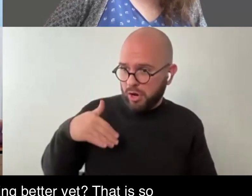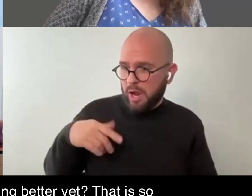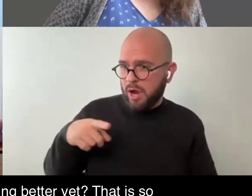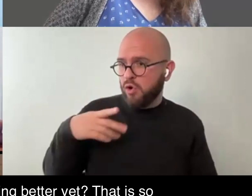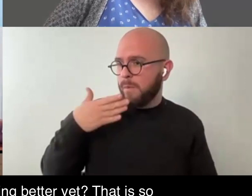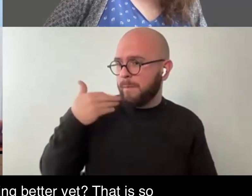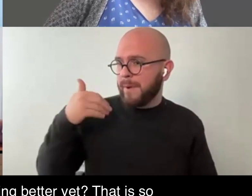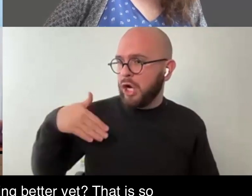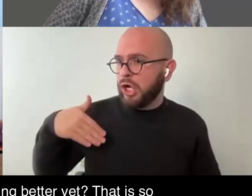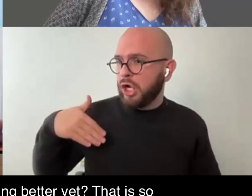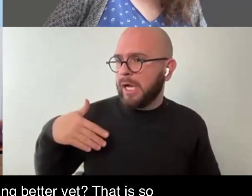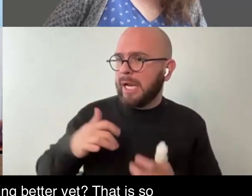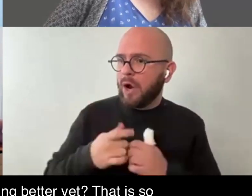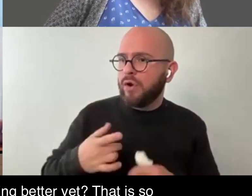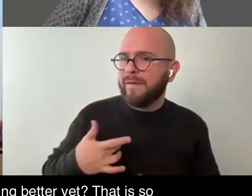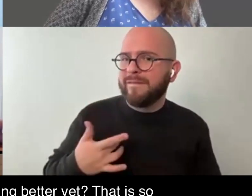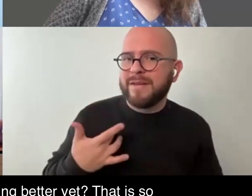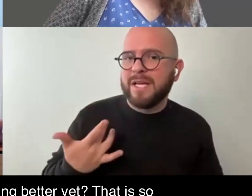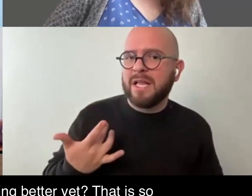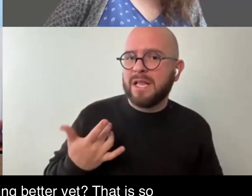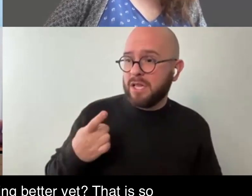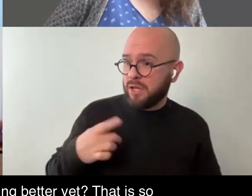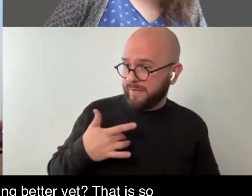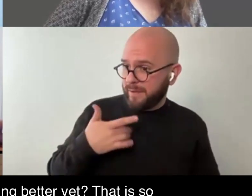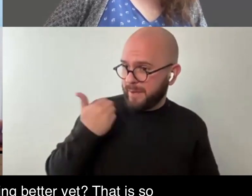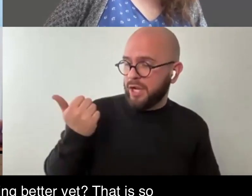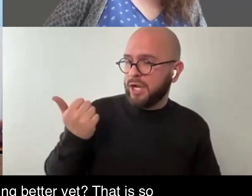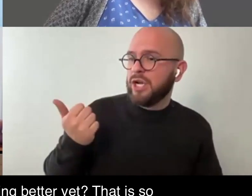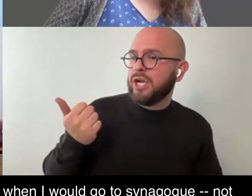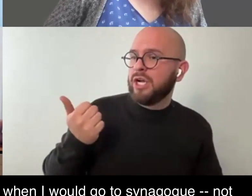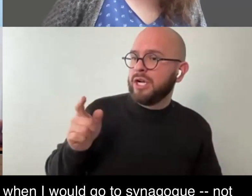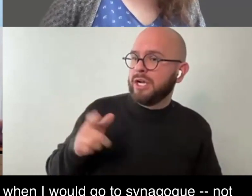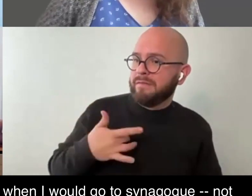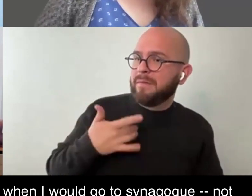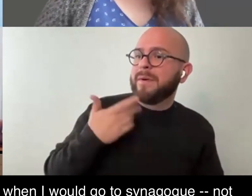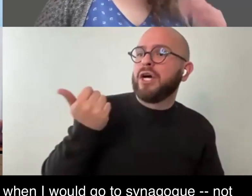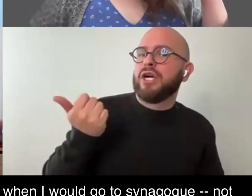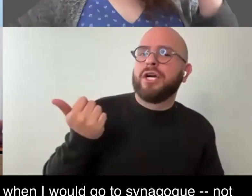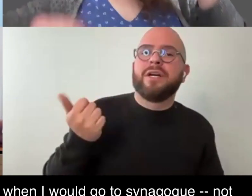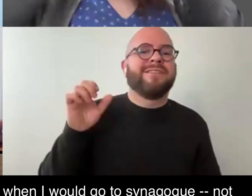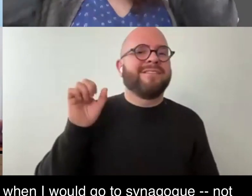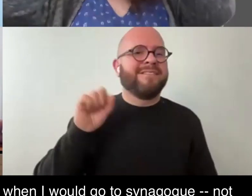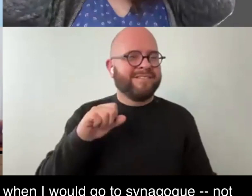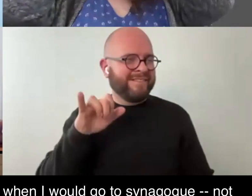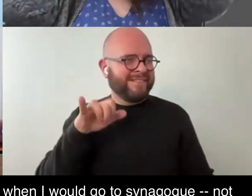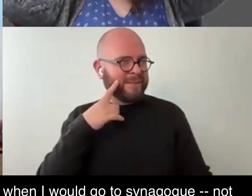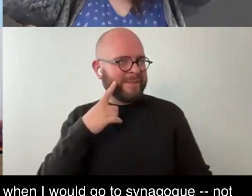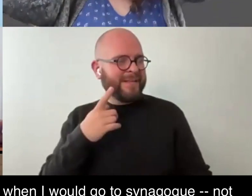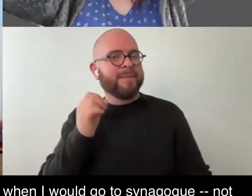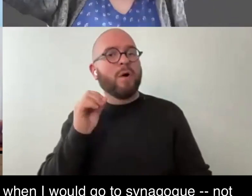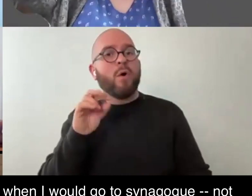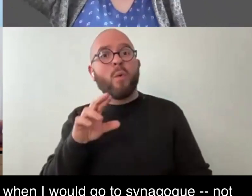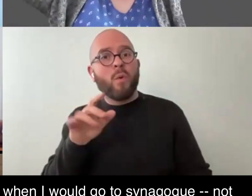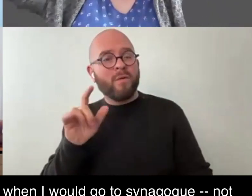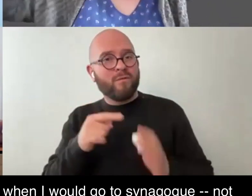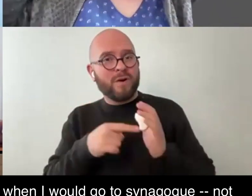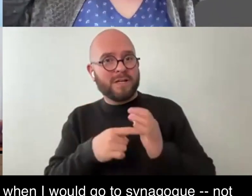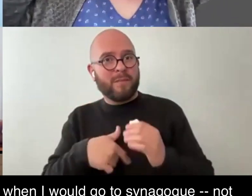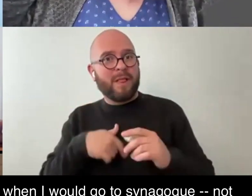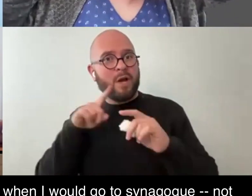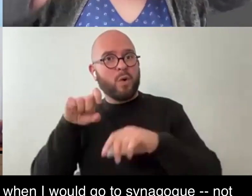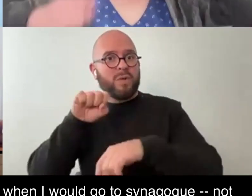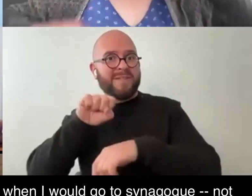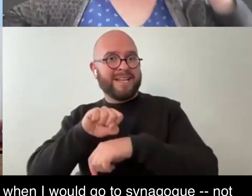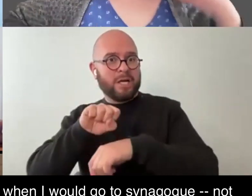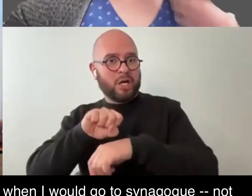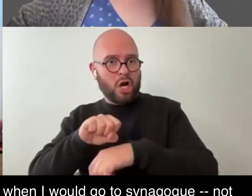so, oh, how are you feeling? That's Oh, what I'm getting better. Right, like, or when I would go to synagogue, not to call